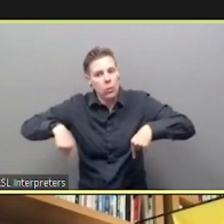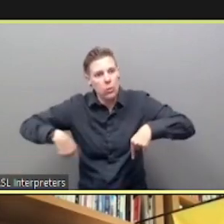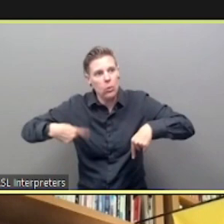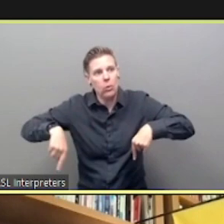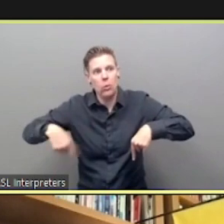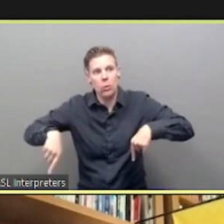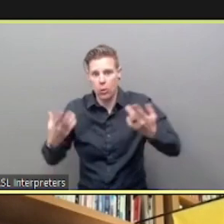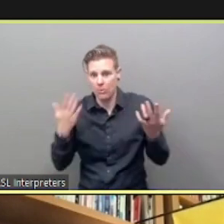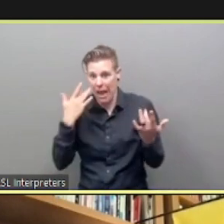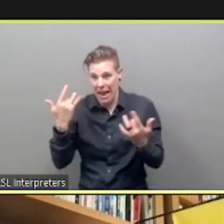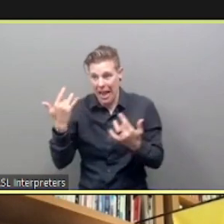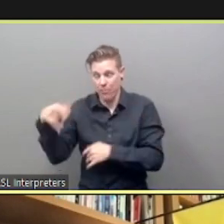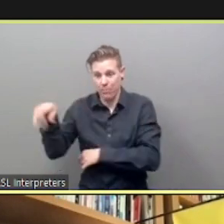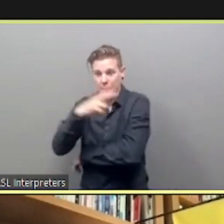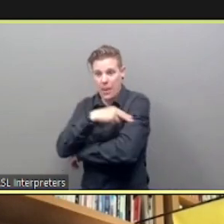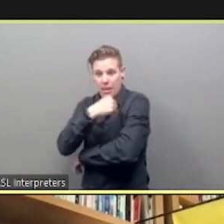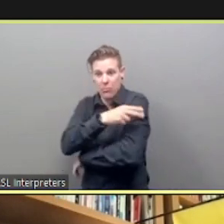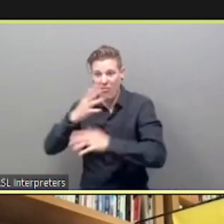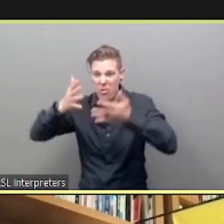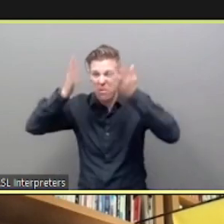count. Next slide, please.